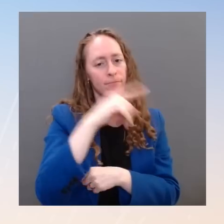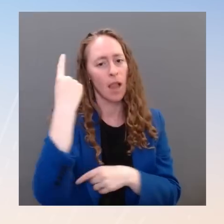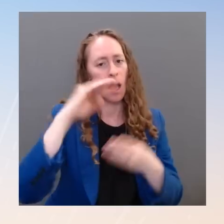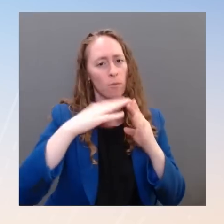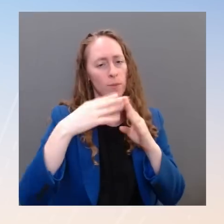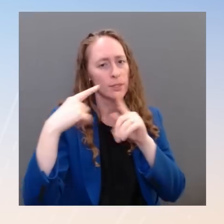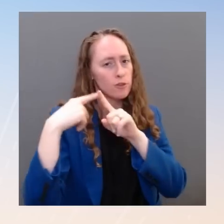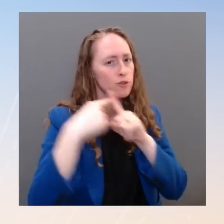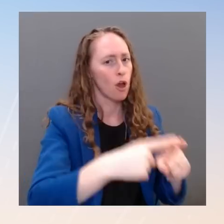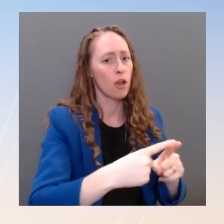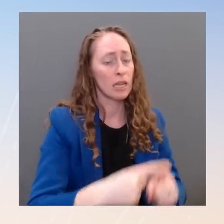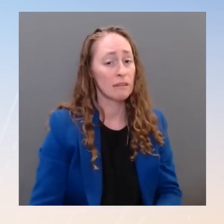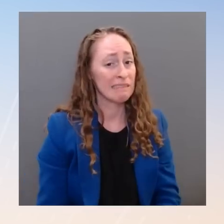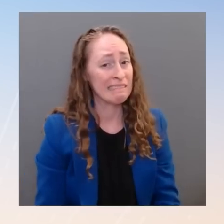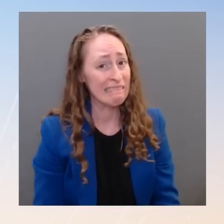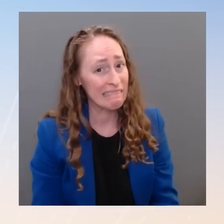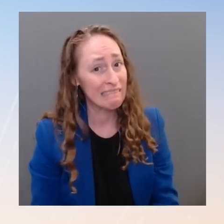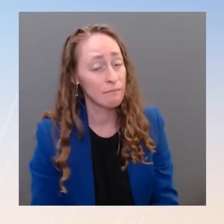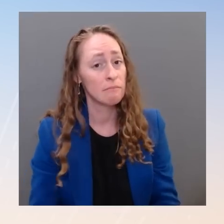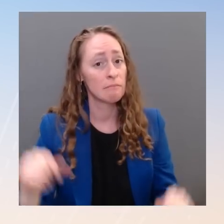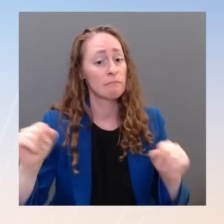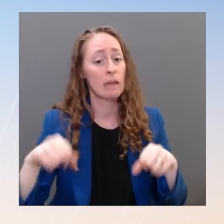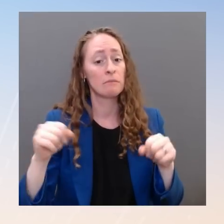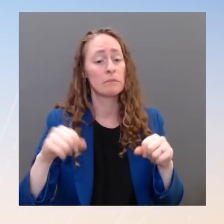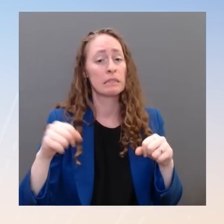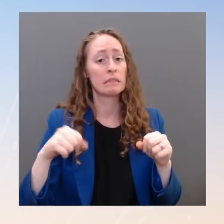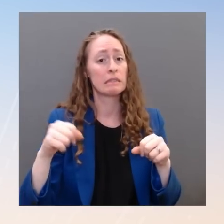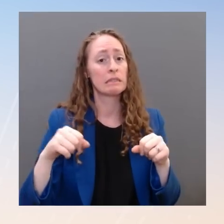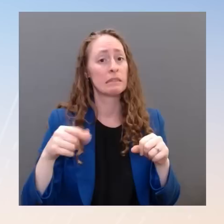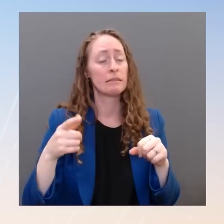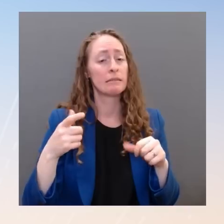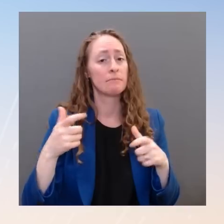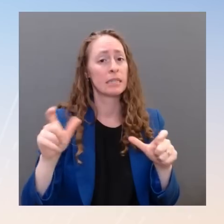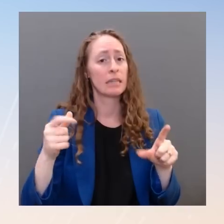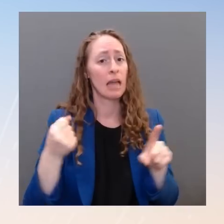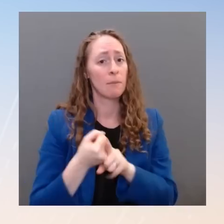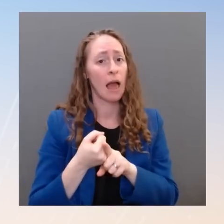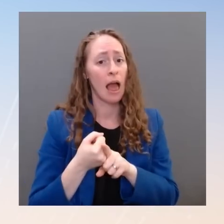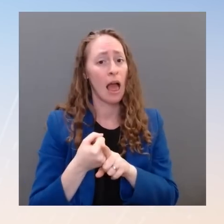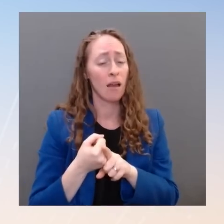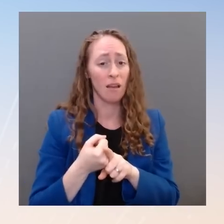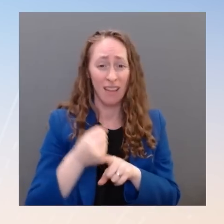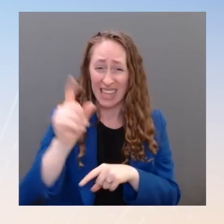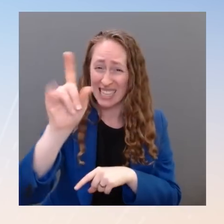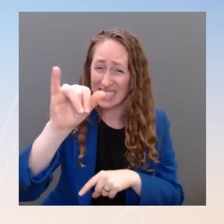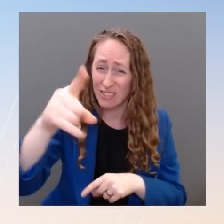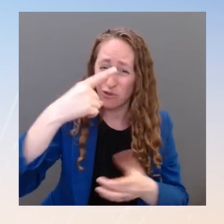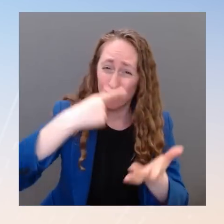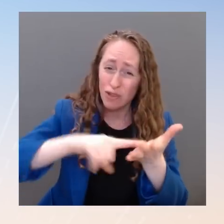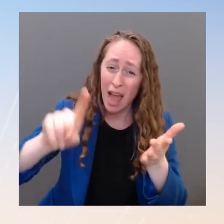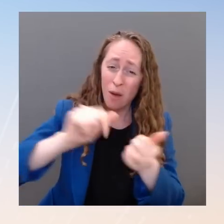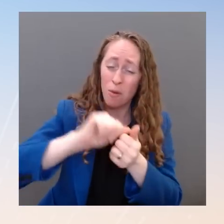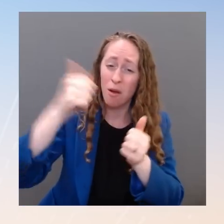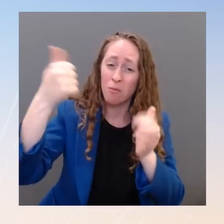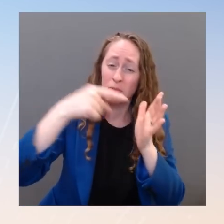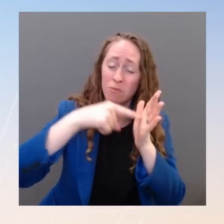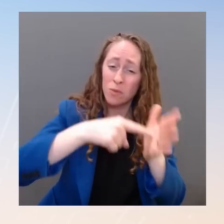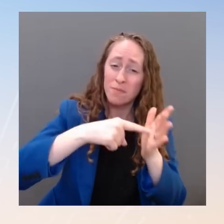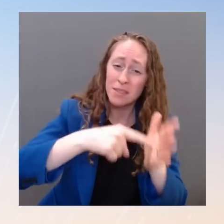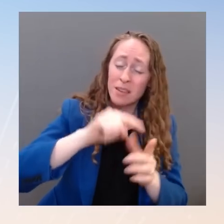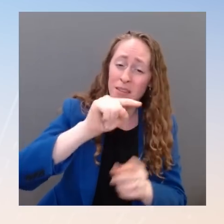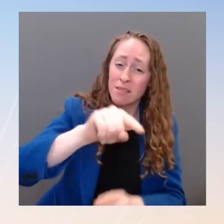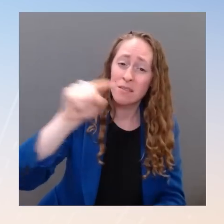Al Sharpton, Ben Crump, and others about this very issue? Well, let me try to answer all your questions there. I'm sure you'll let me know if I don't, April, of